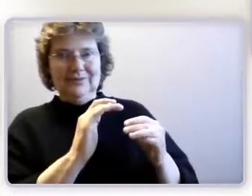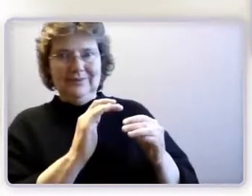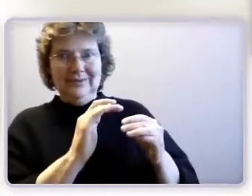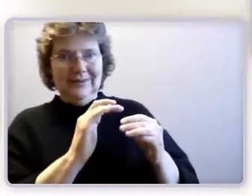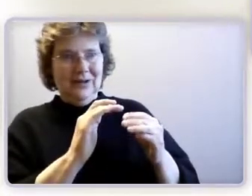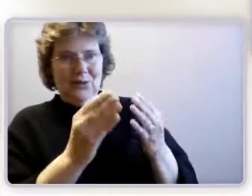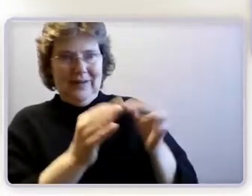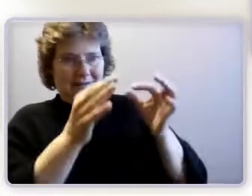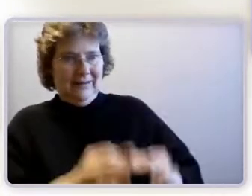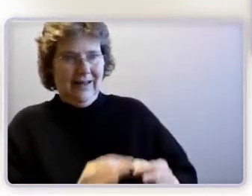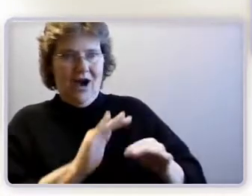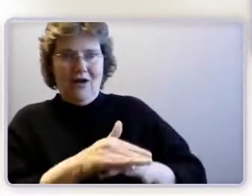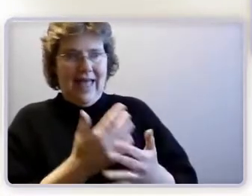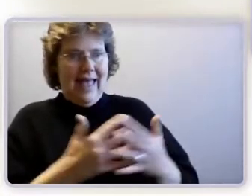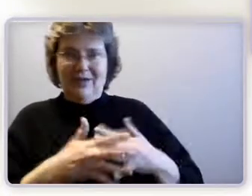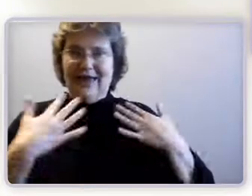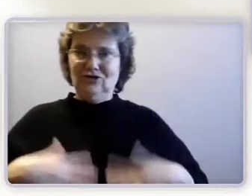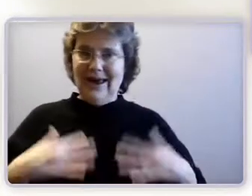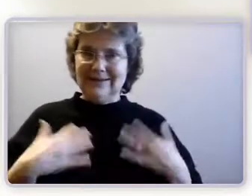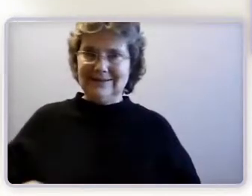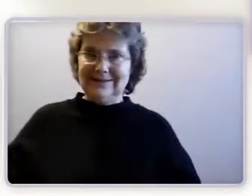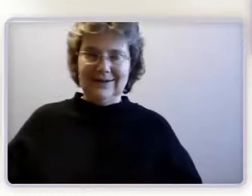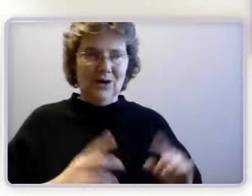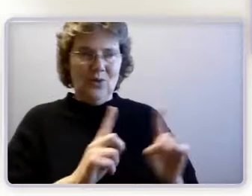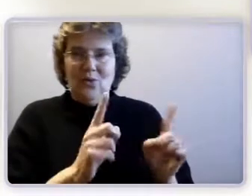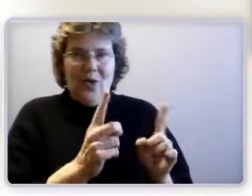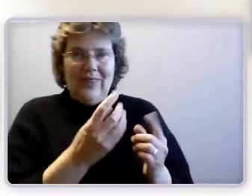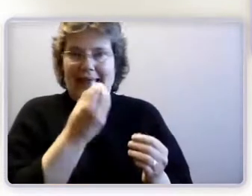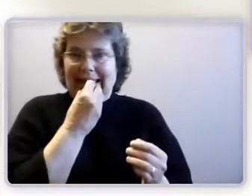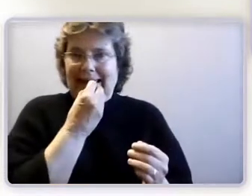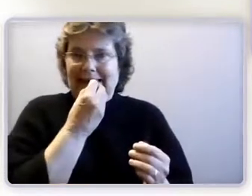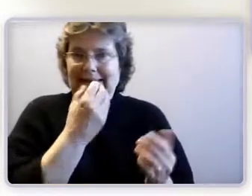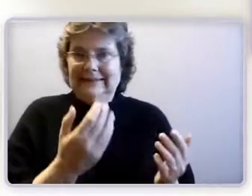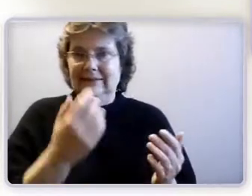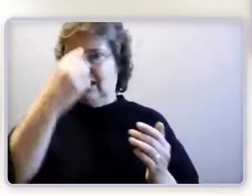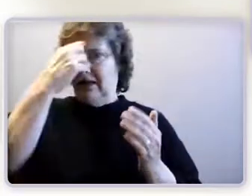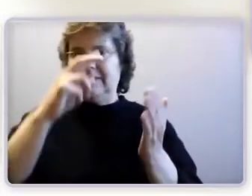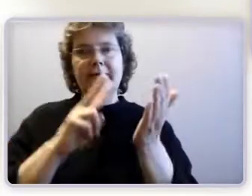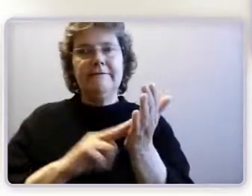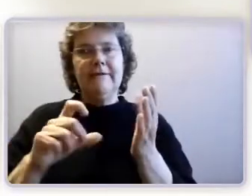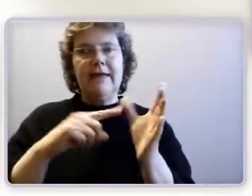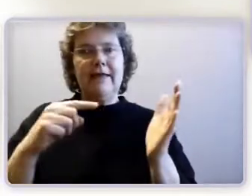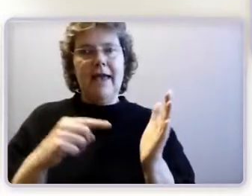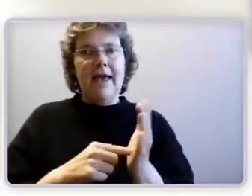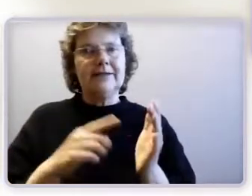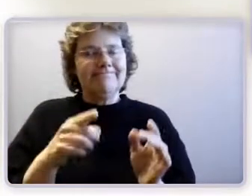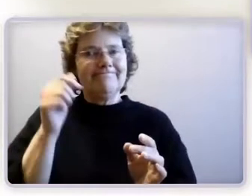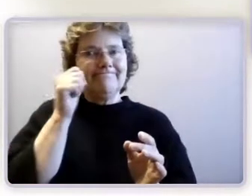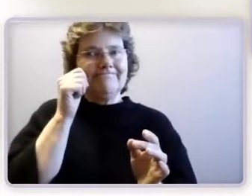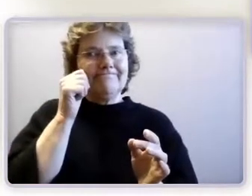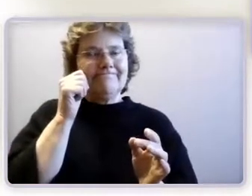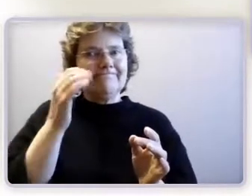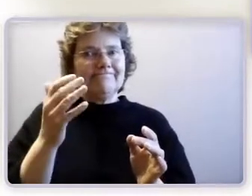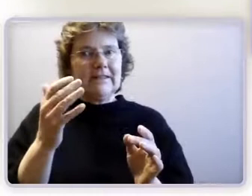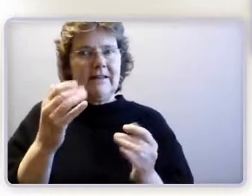think that reflects that the VCAT is very mindful that it is a very prohibitive and very restrictive